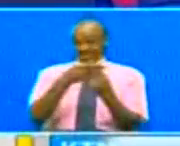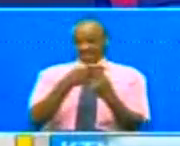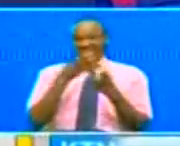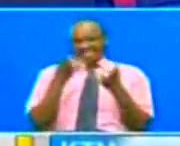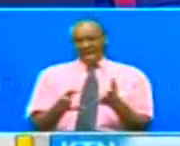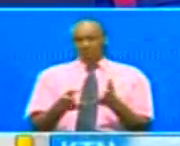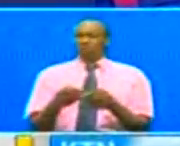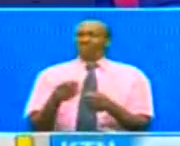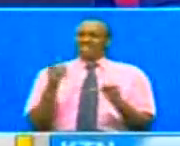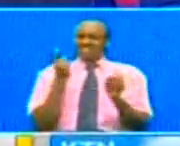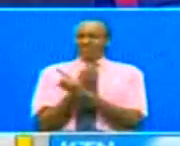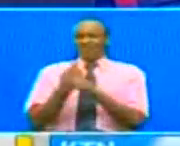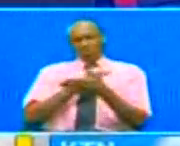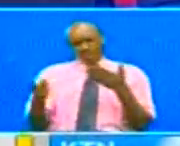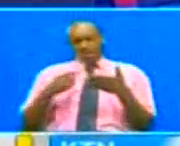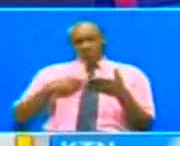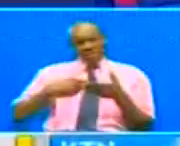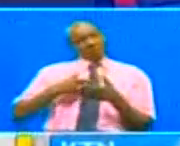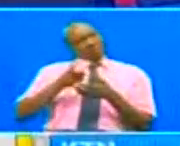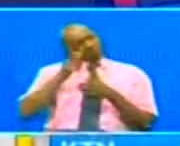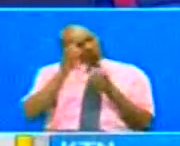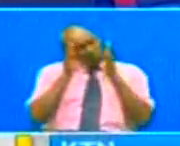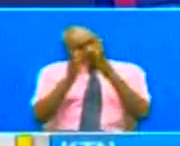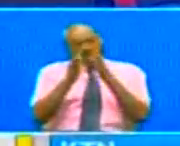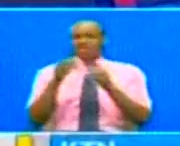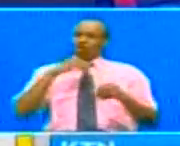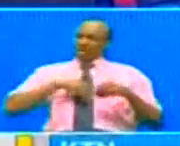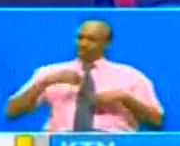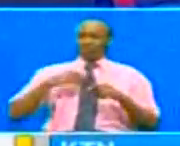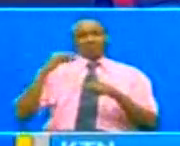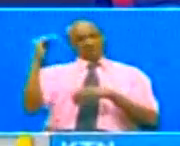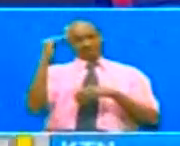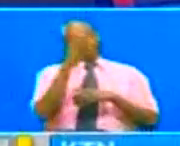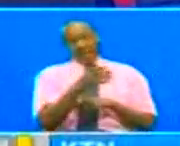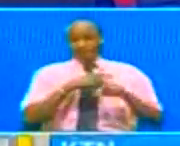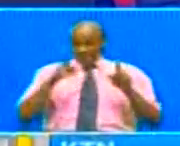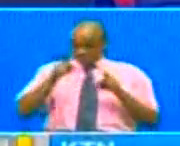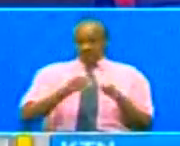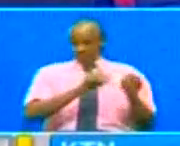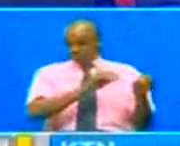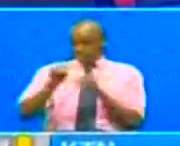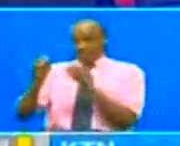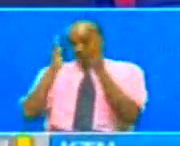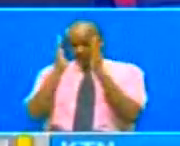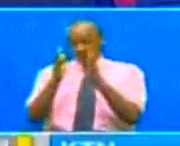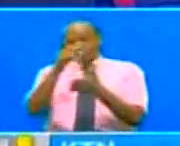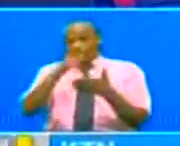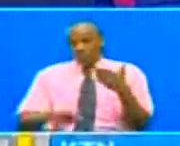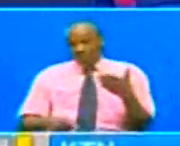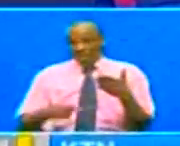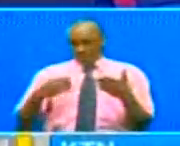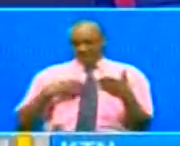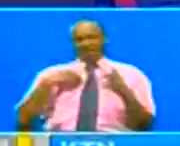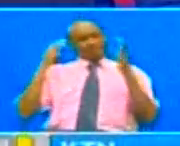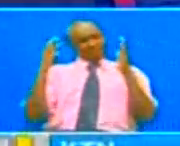for the last several weeks, we have put the spotlight on corruption in high places in government. But tonight, we shift the focus to what now appears to be a